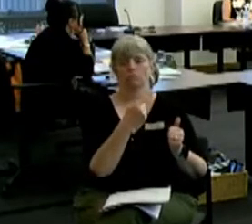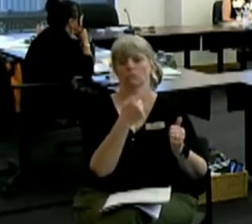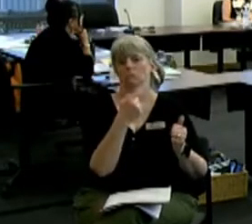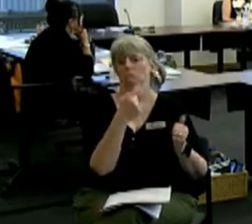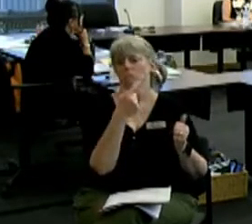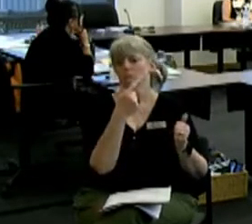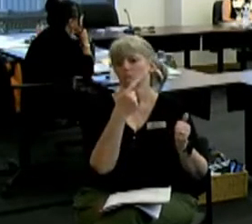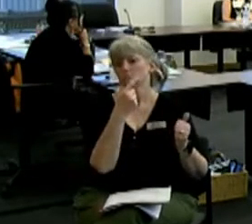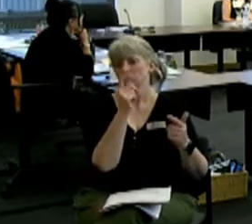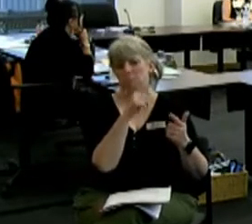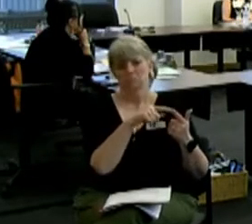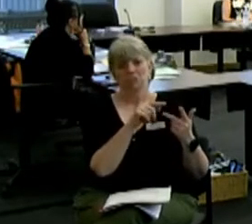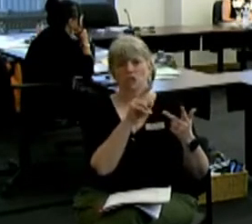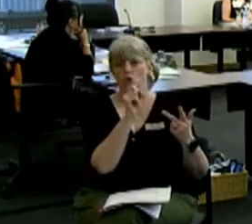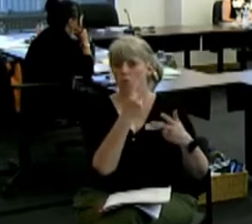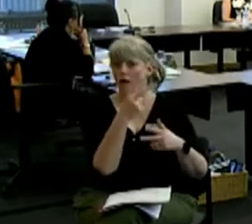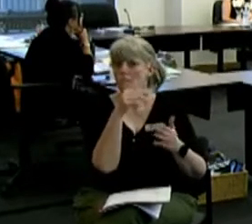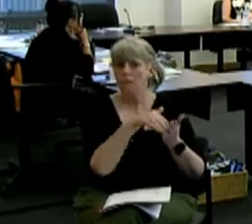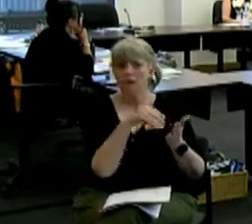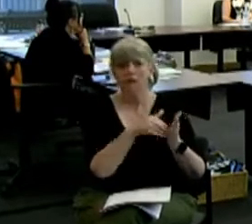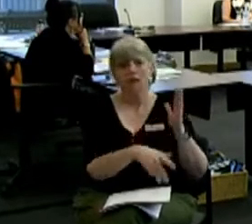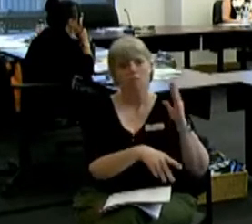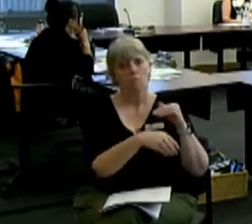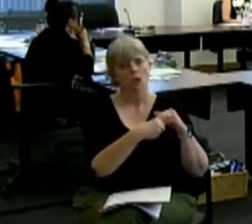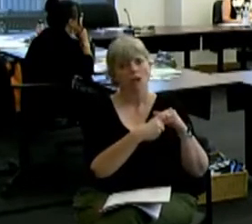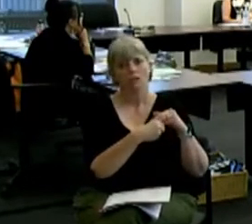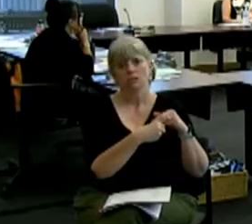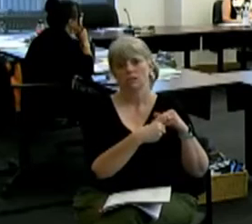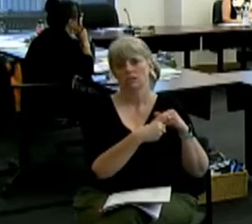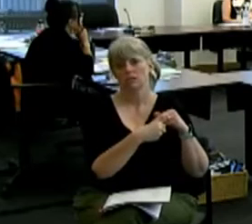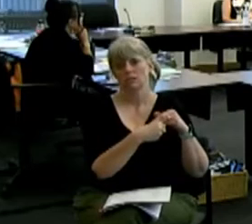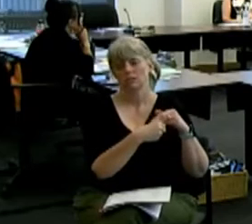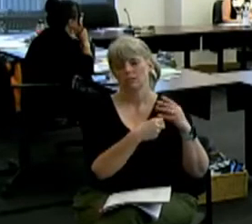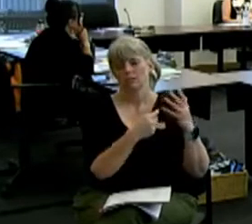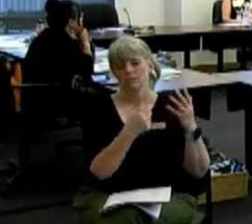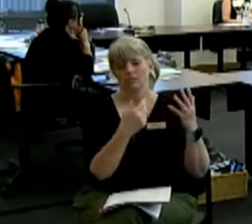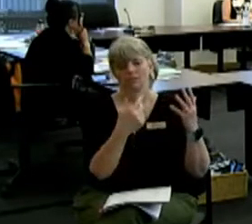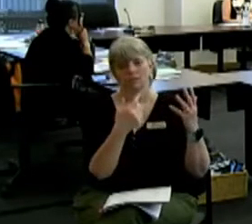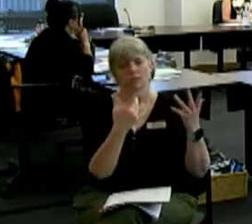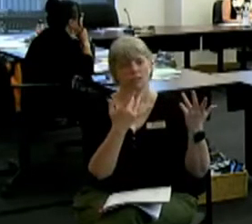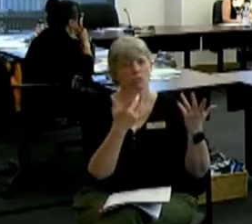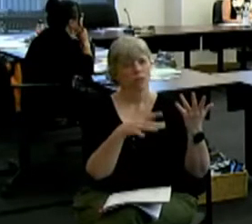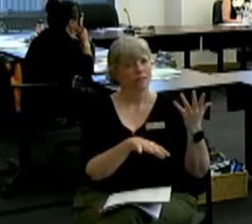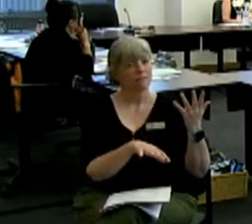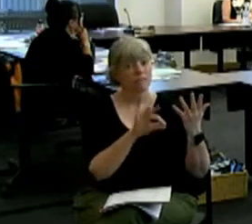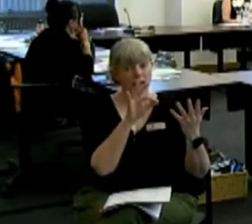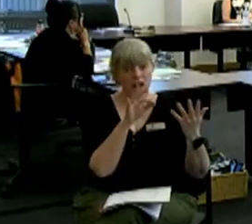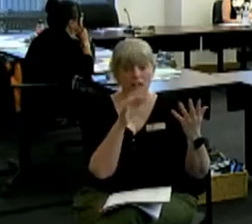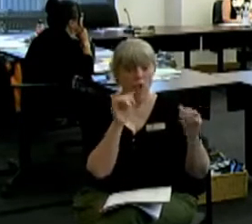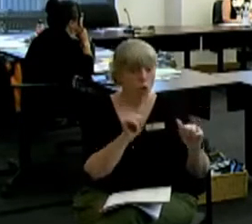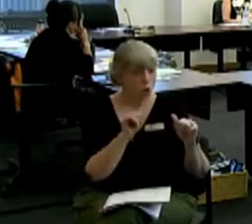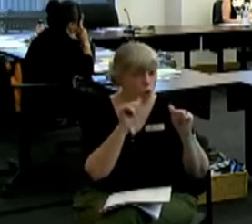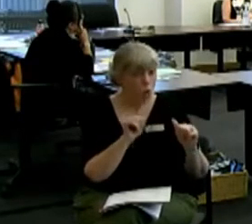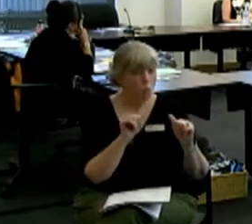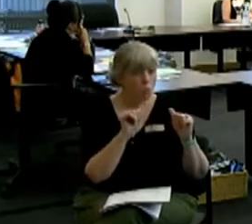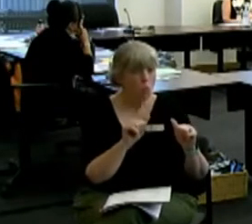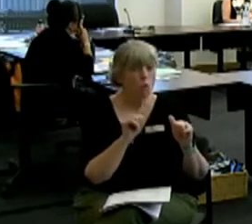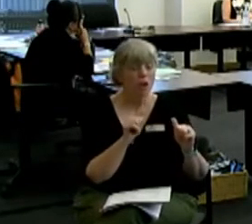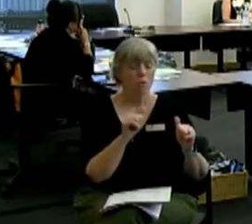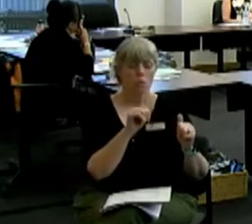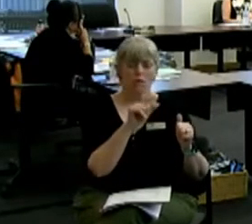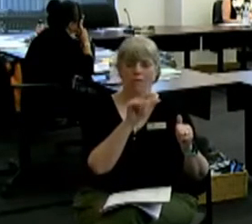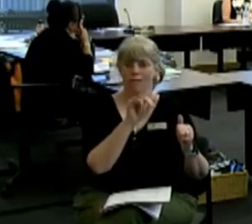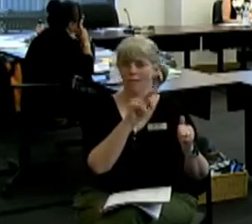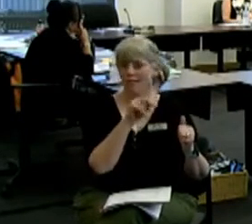and 12 million plus impressions. Is there any chance that we could find out, because I know you're on LinkedIn, we're